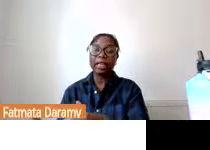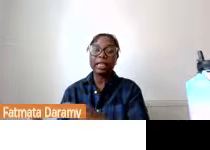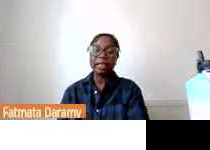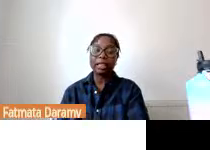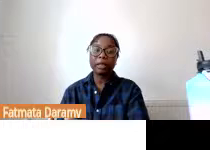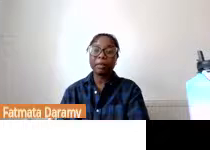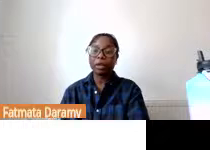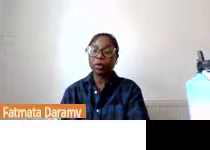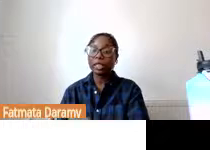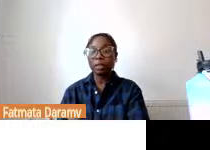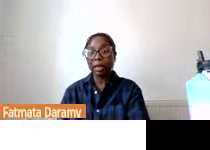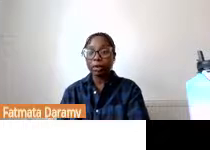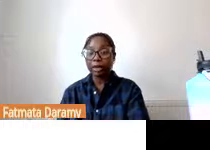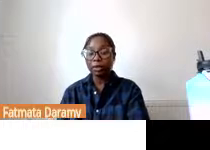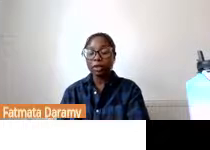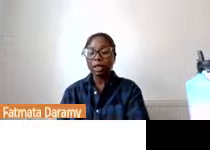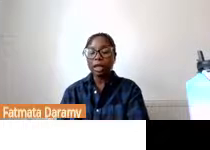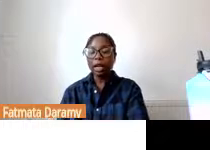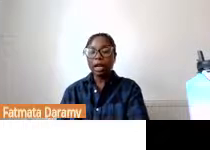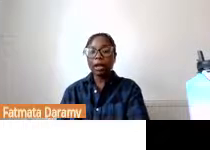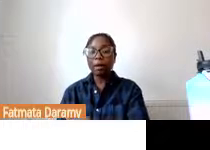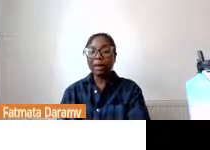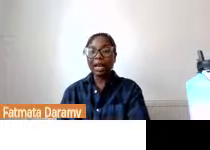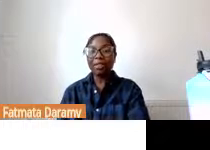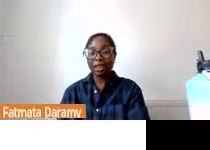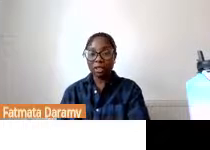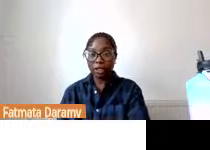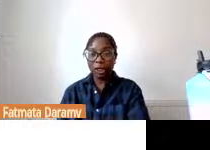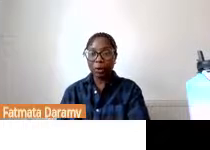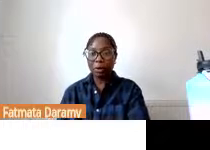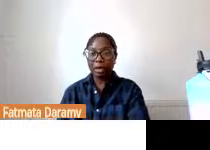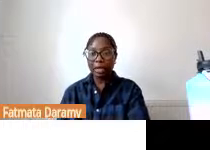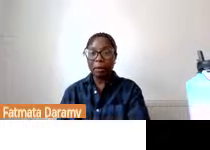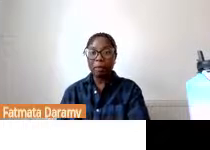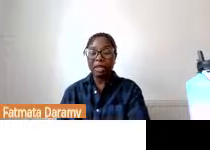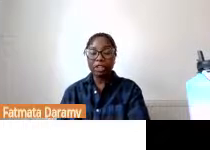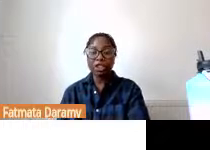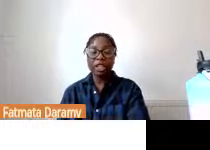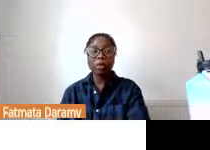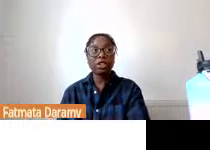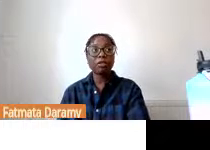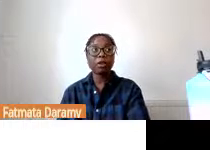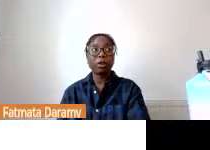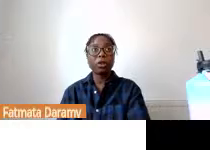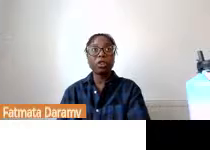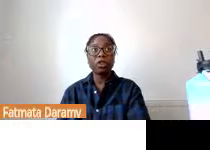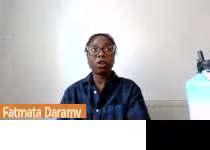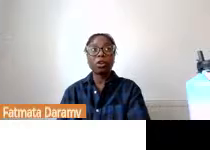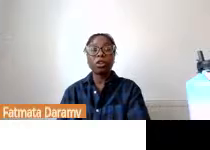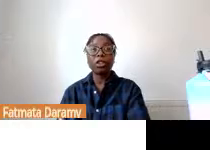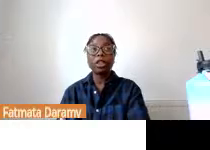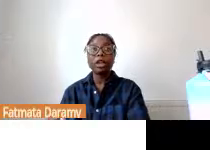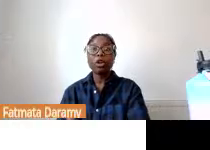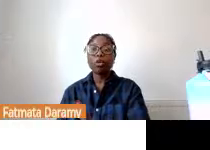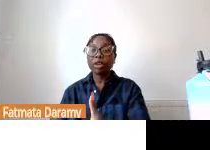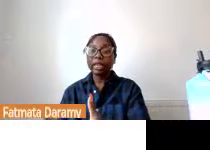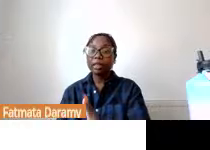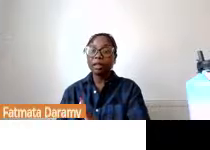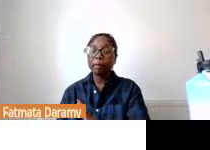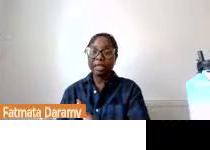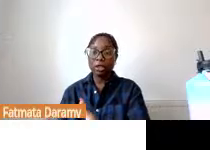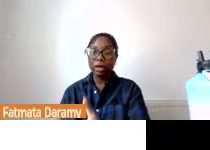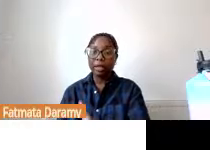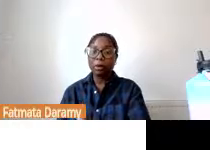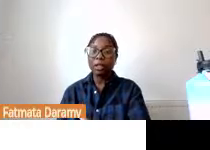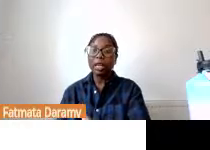racialized and ethnically minoritized backgrounds. And then I started doing my PhD, which is focused on